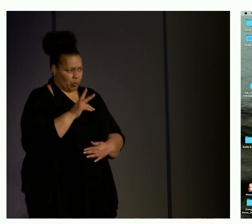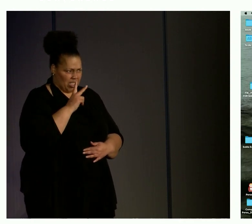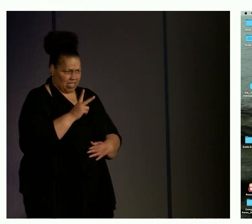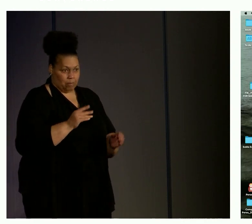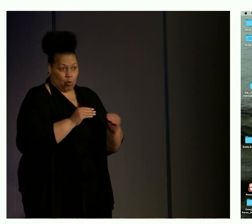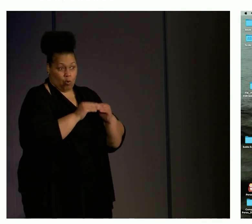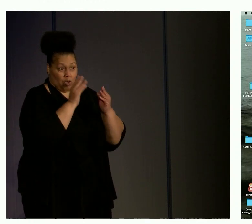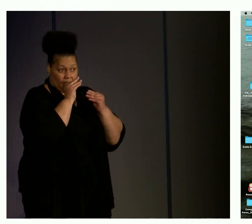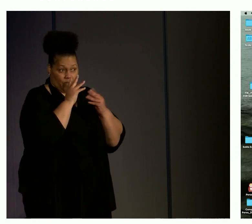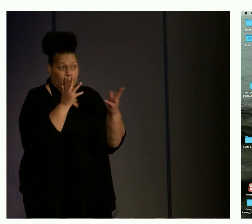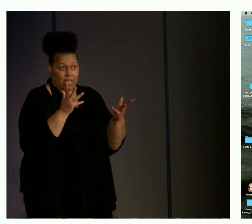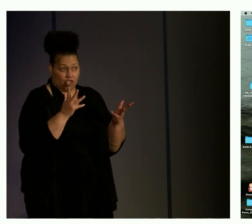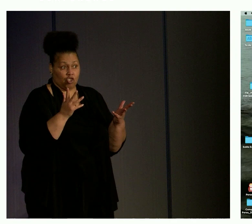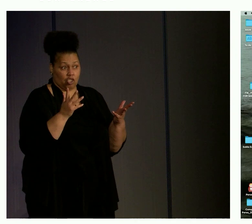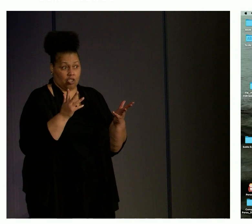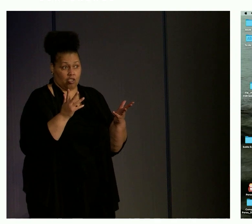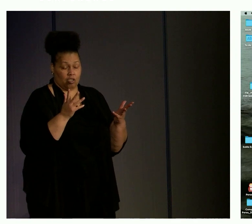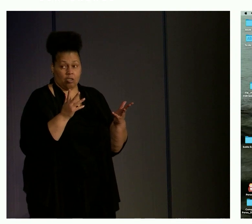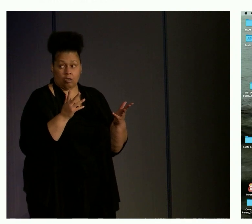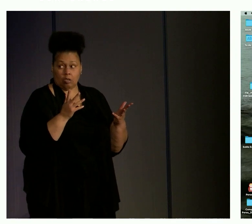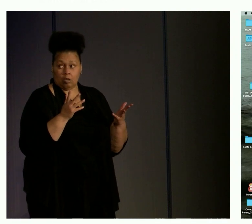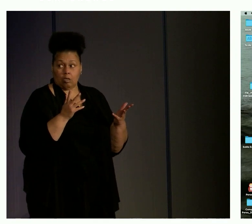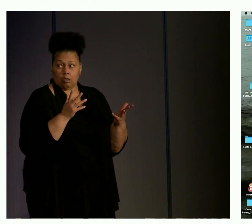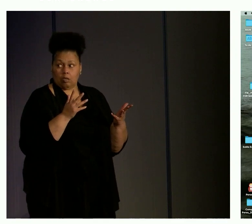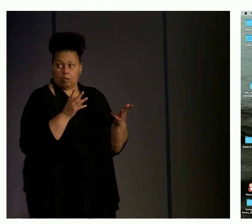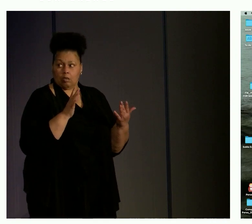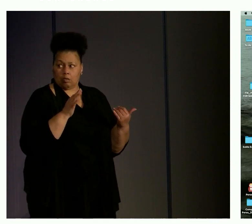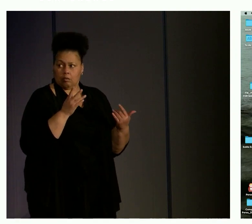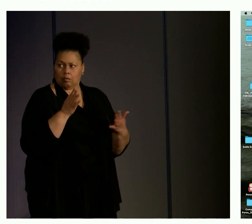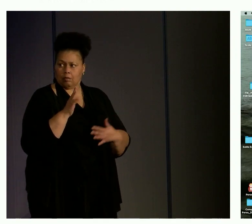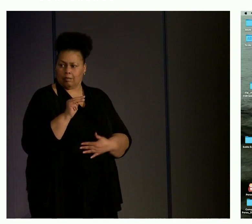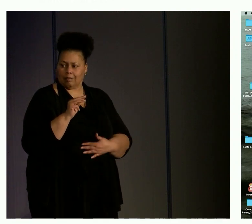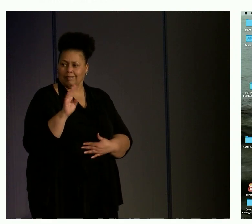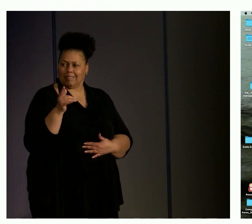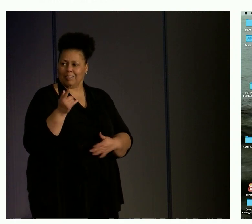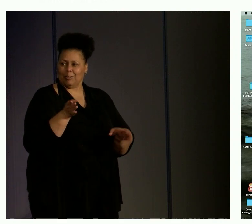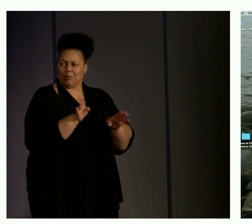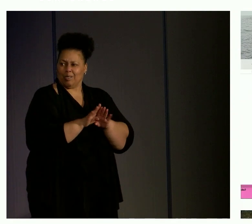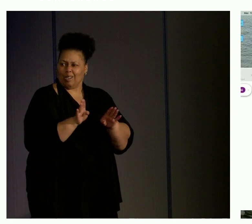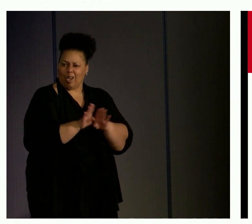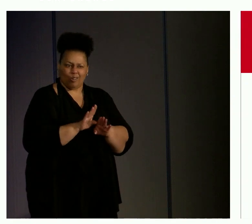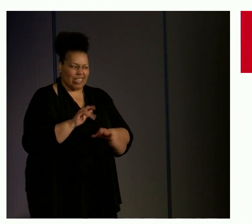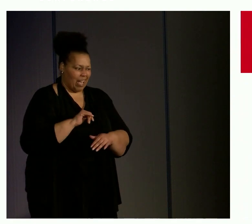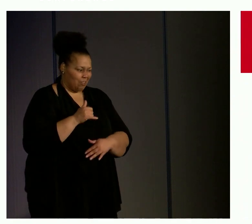more information. Mark, you closed the PowerPoint presentation.